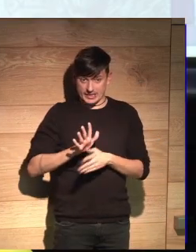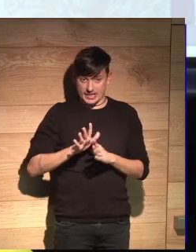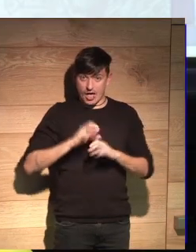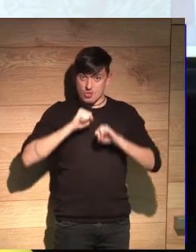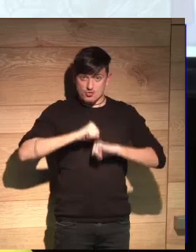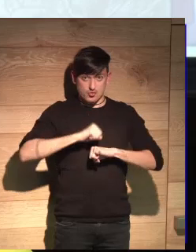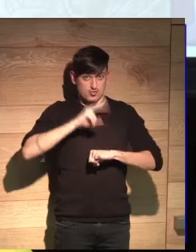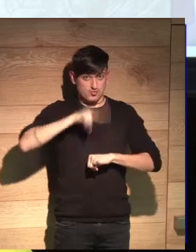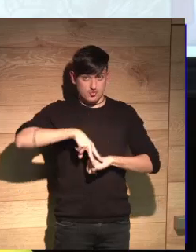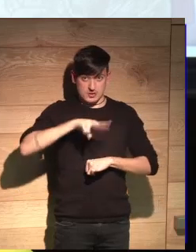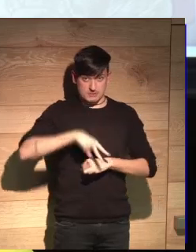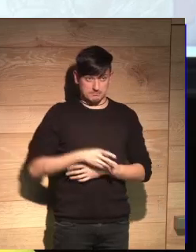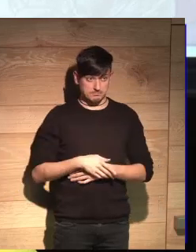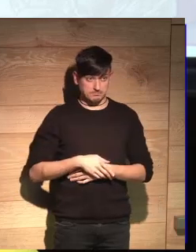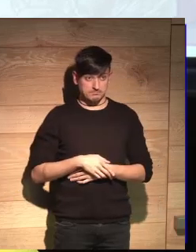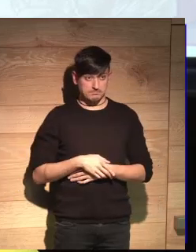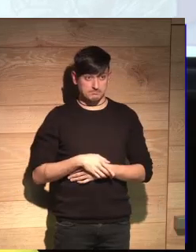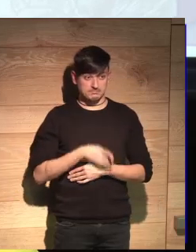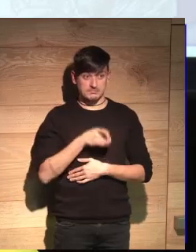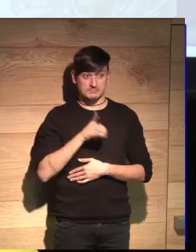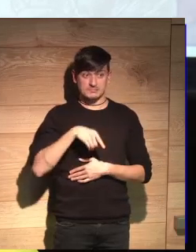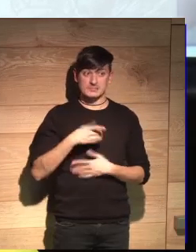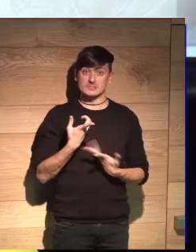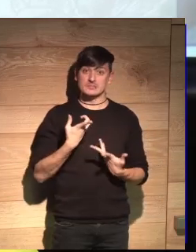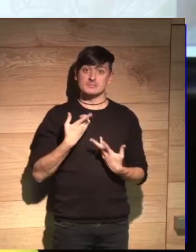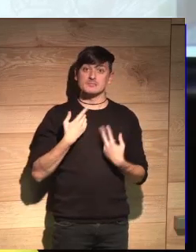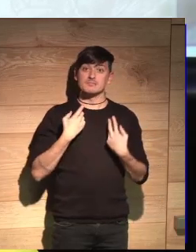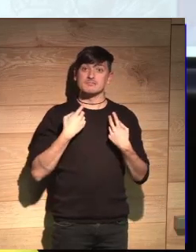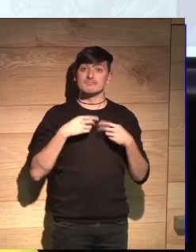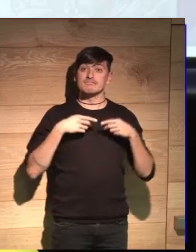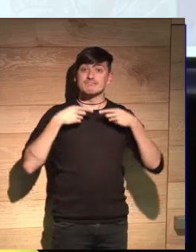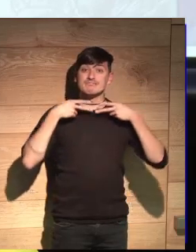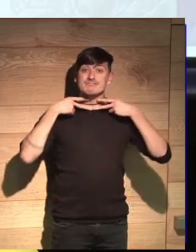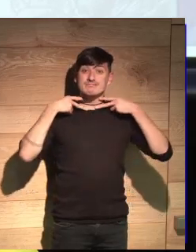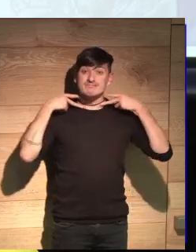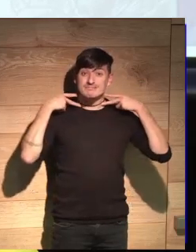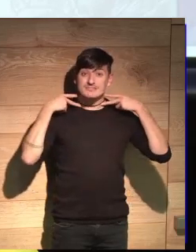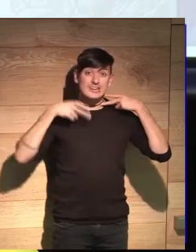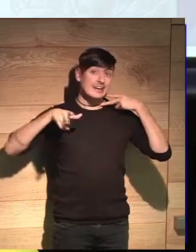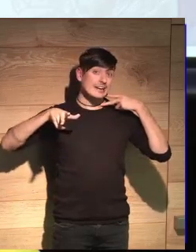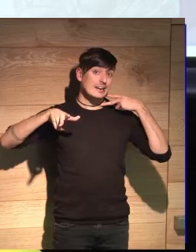become a grown-up, and it